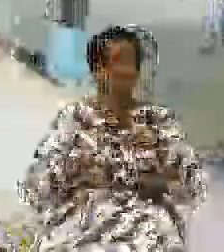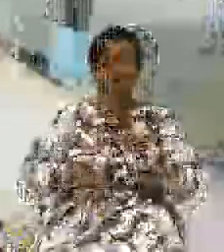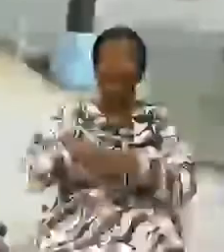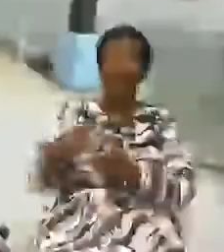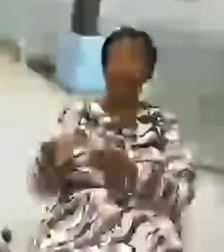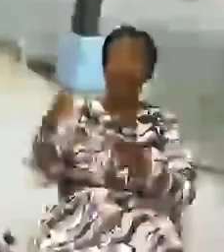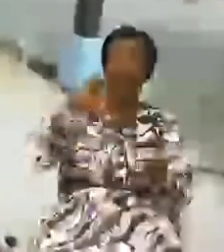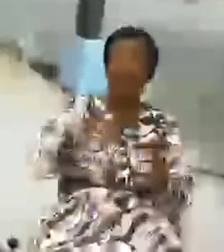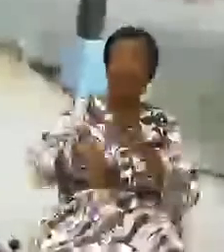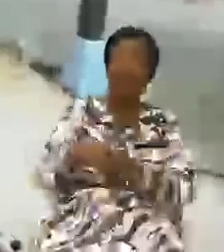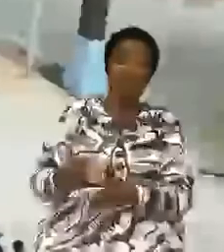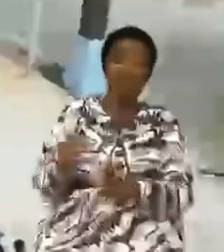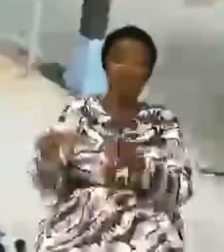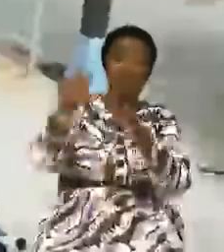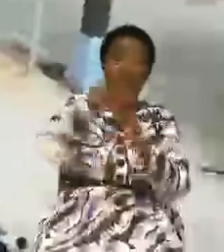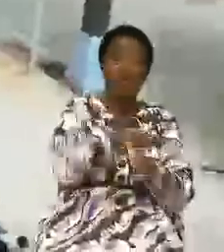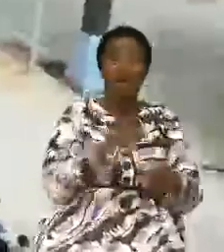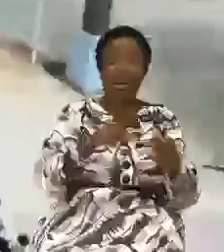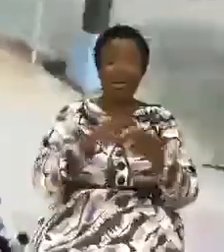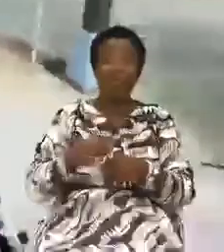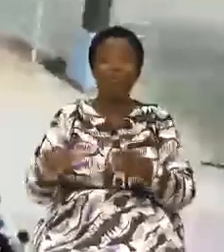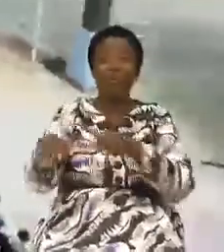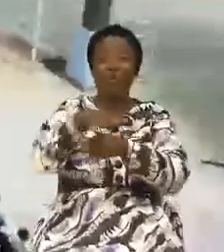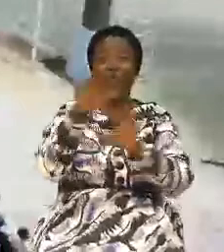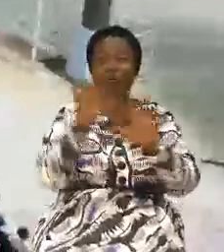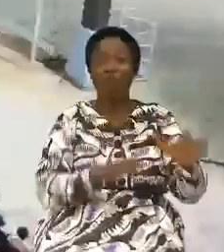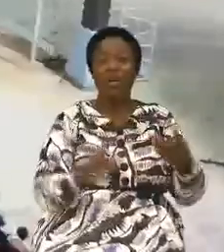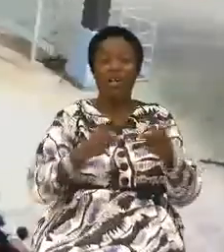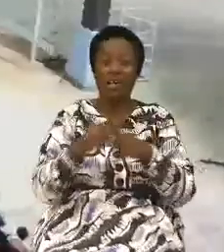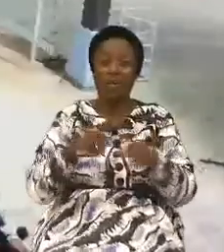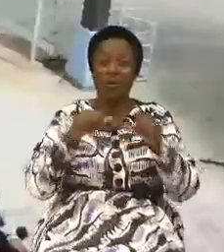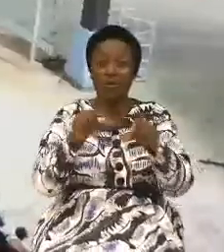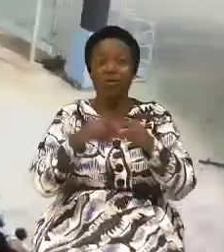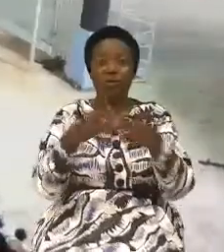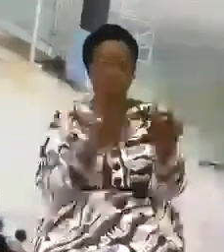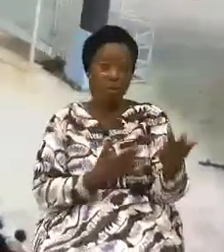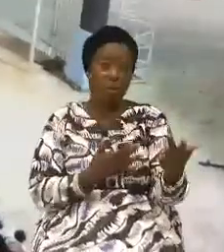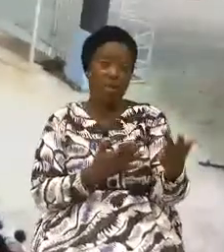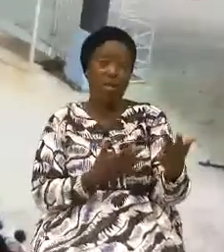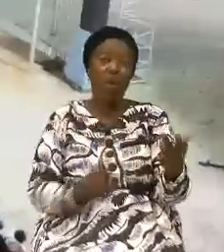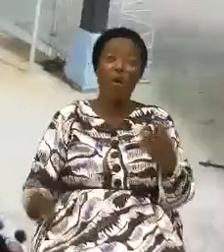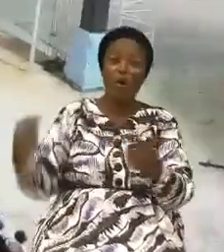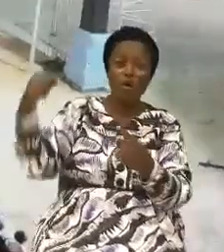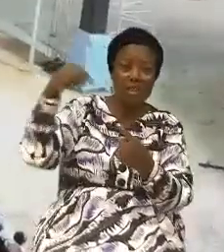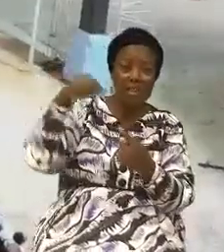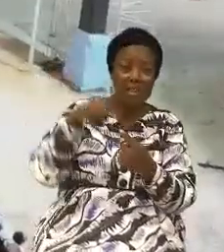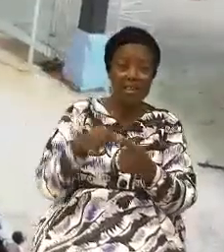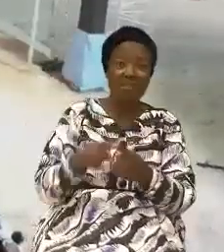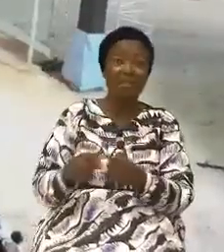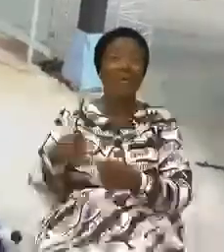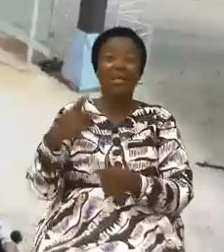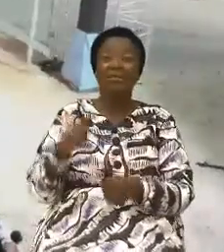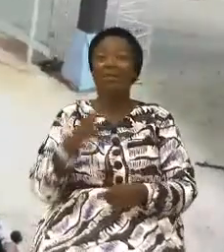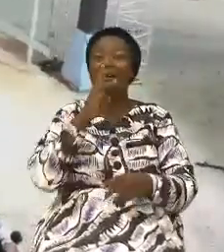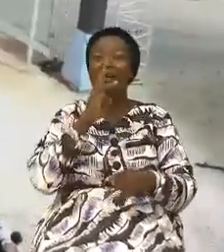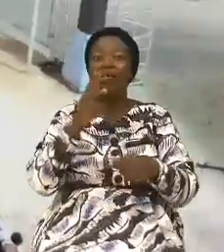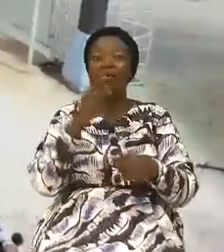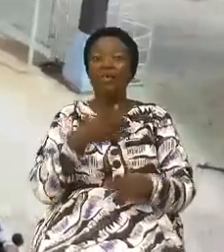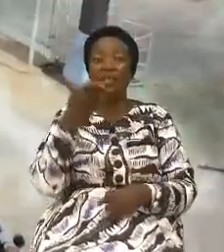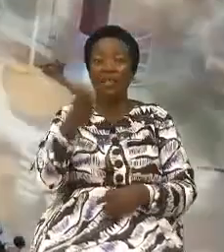and overflow. And then they keep on waiting until there is